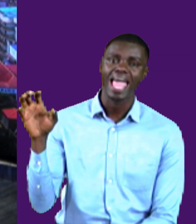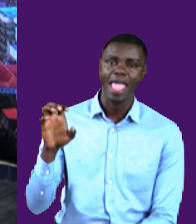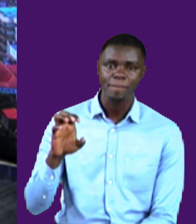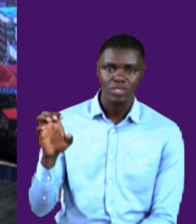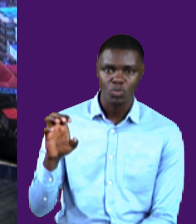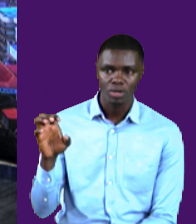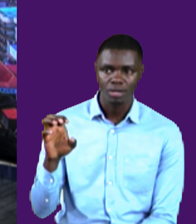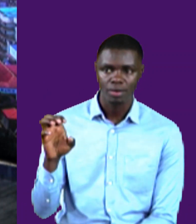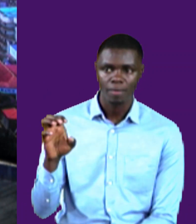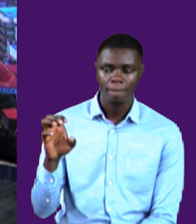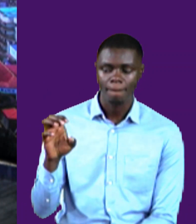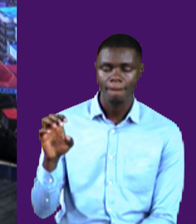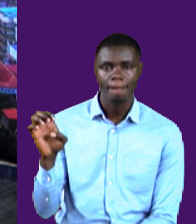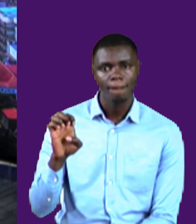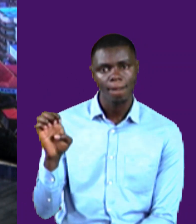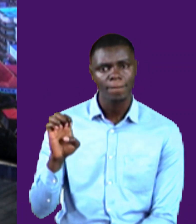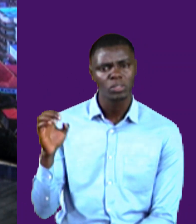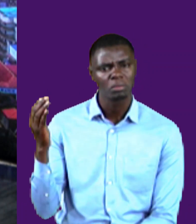we've